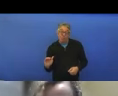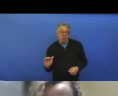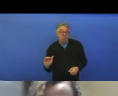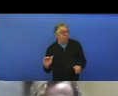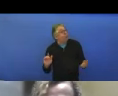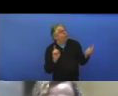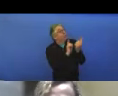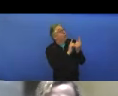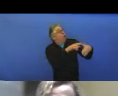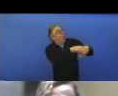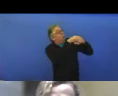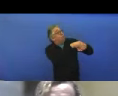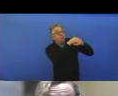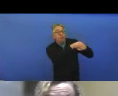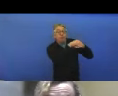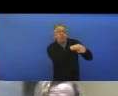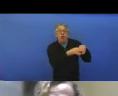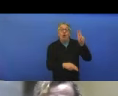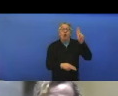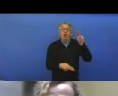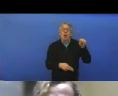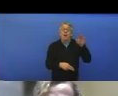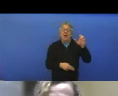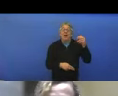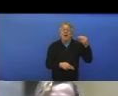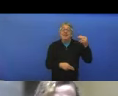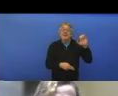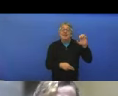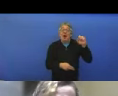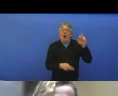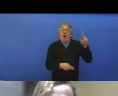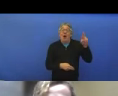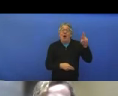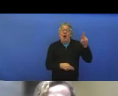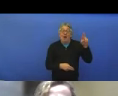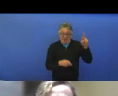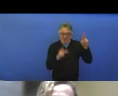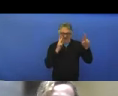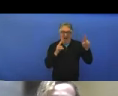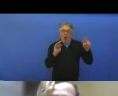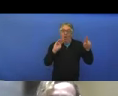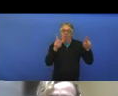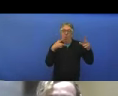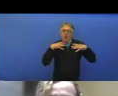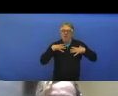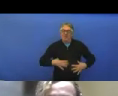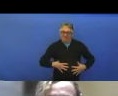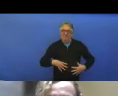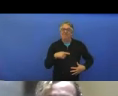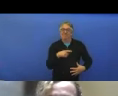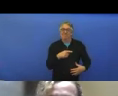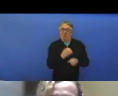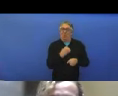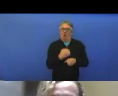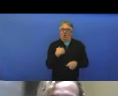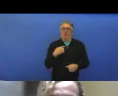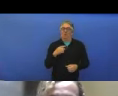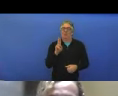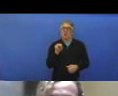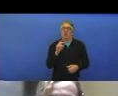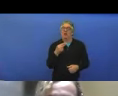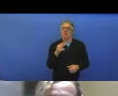staff, obviously, because she wears a visibility vest. So both are shaking hands. And this is a picture that